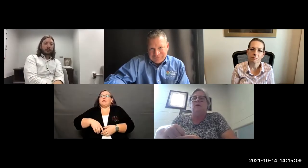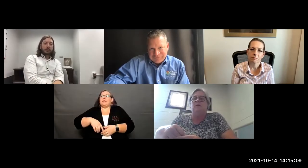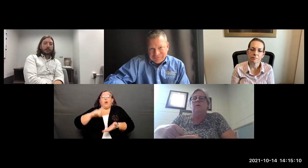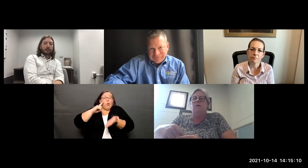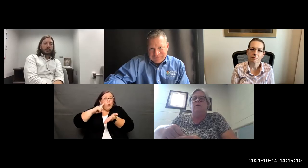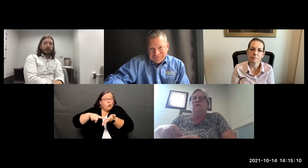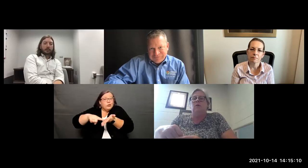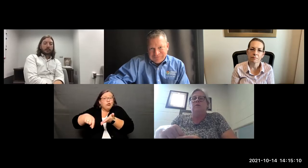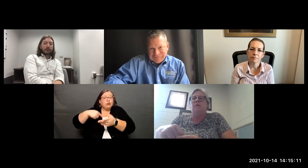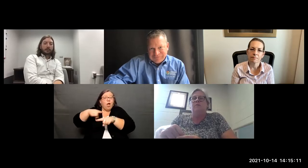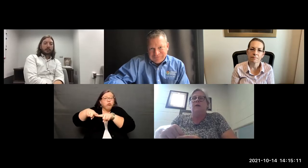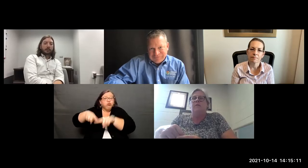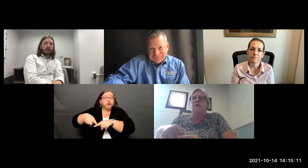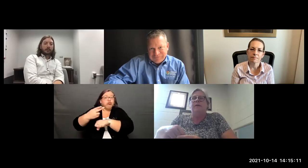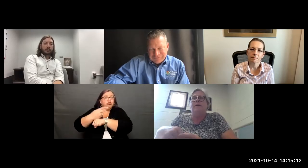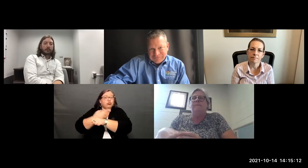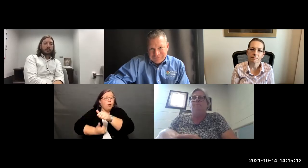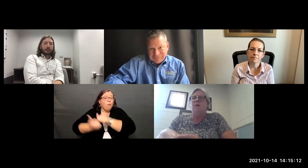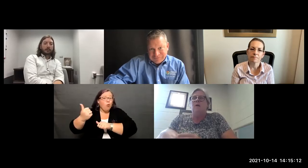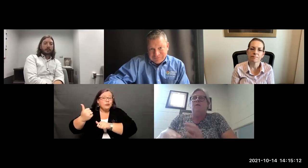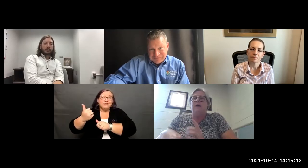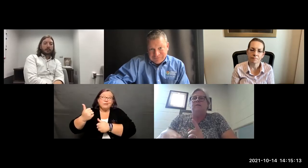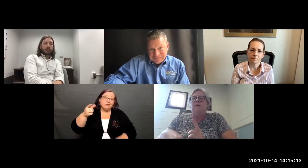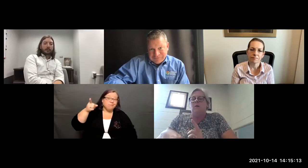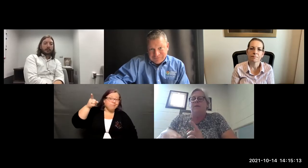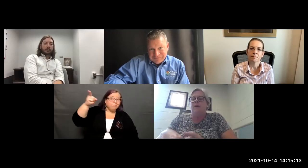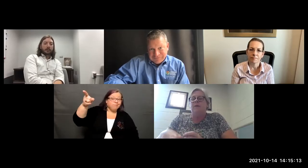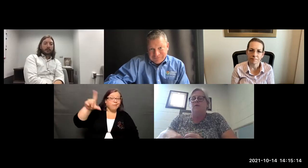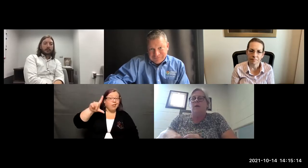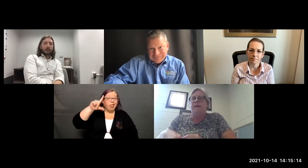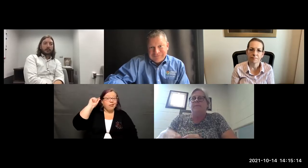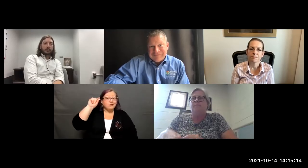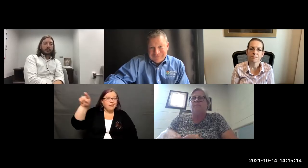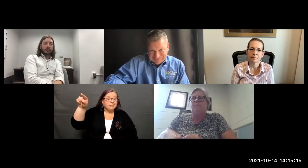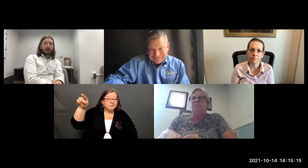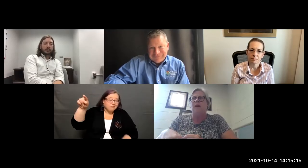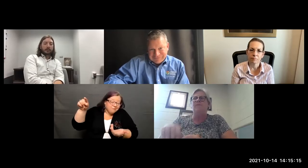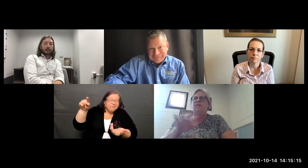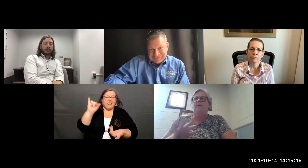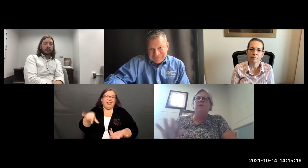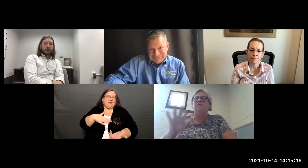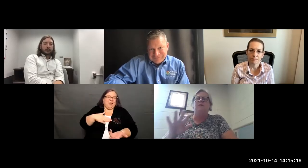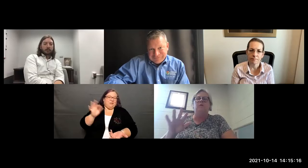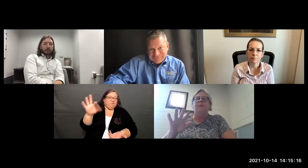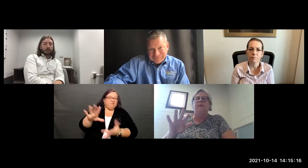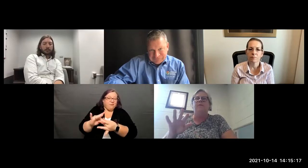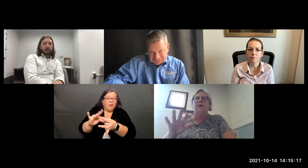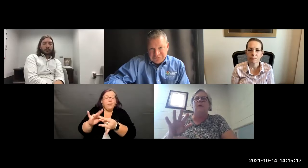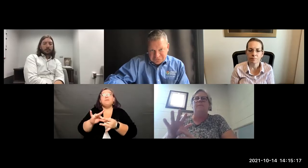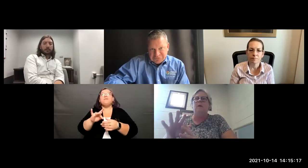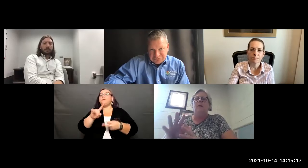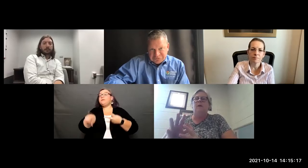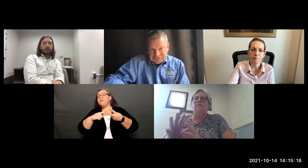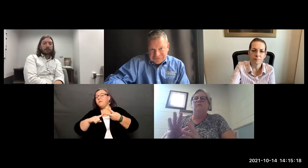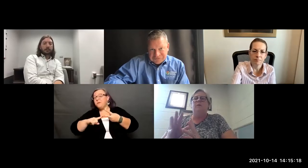depend on largely comes out of Gallaudet. That's that comment. The other comment, I felt like there was a little bit